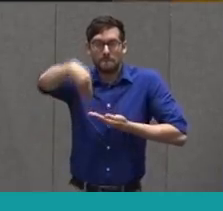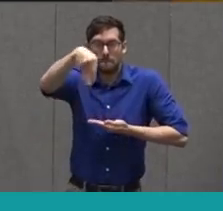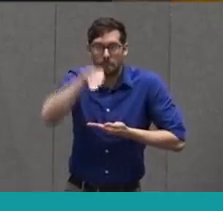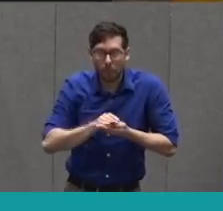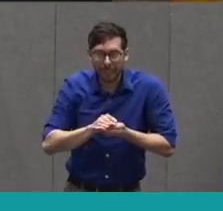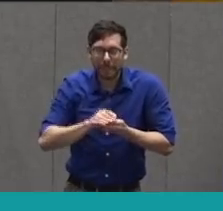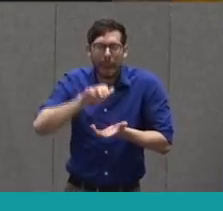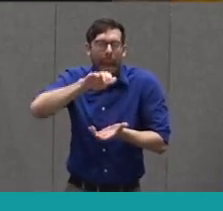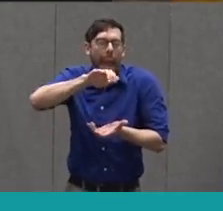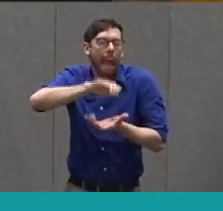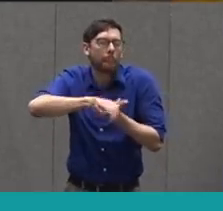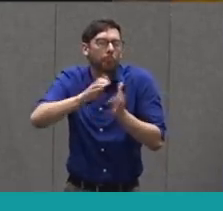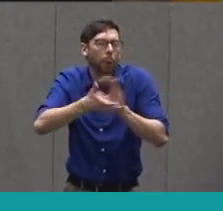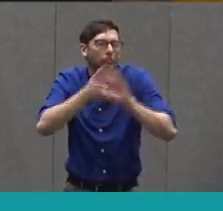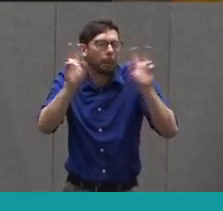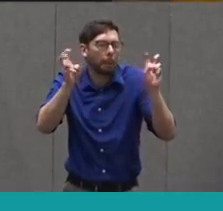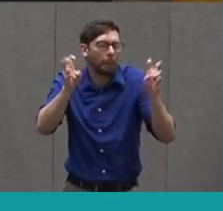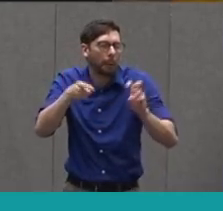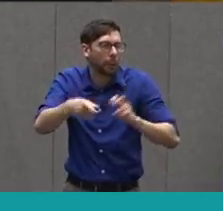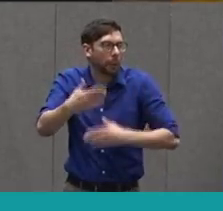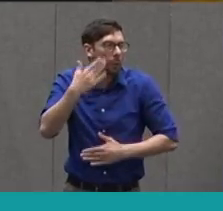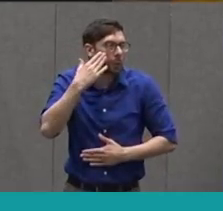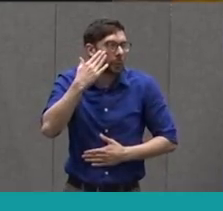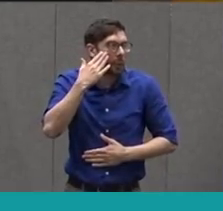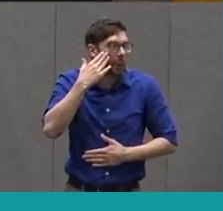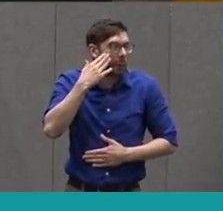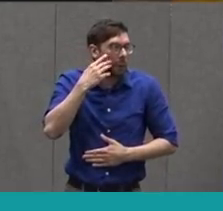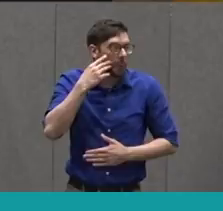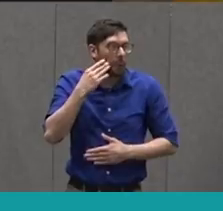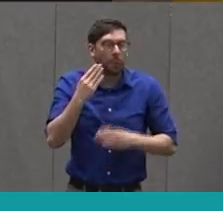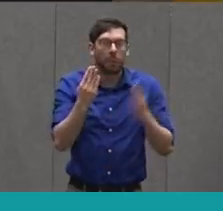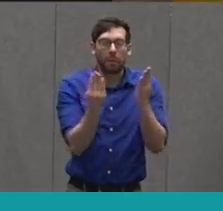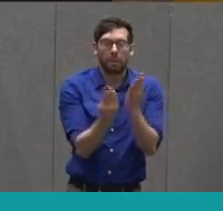is, you'll know which way I'm doing it. This is hamburger style, so it's